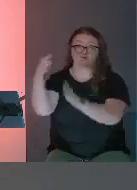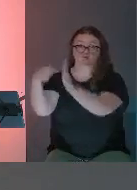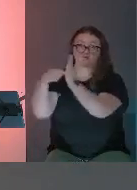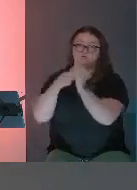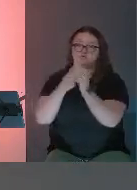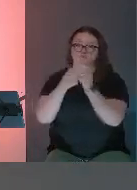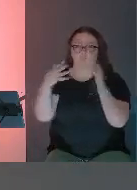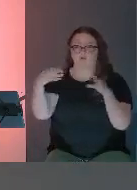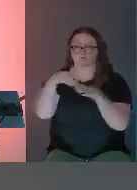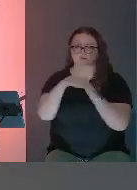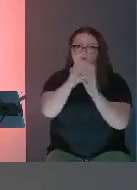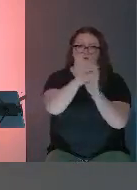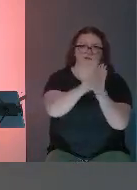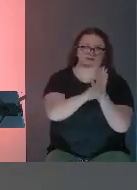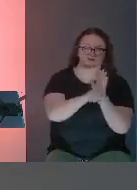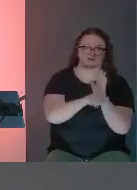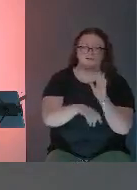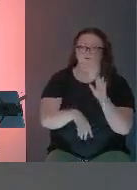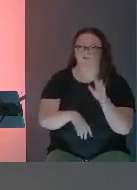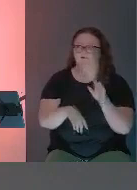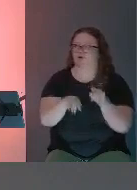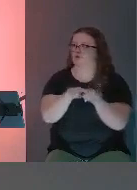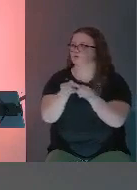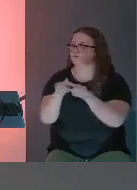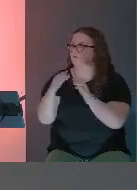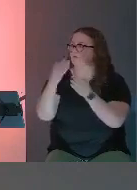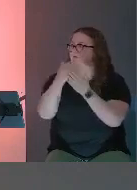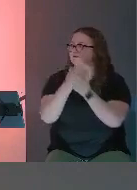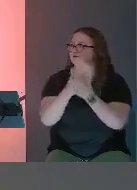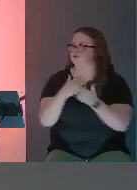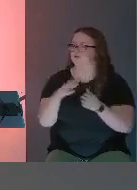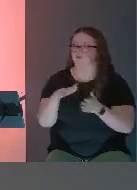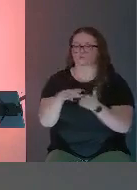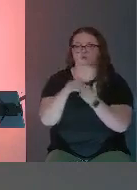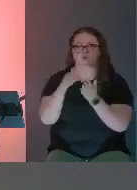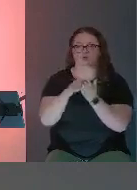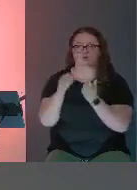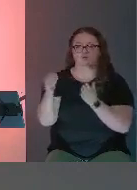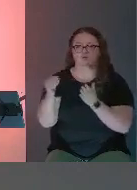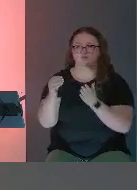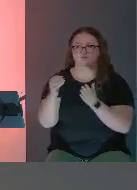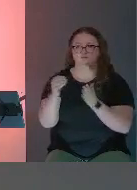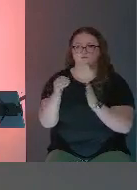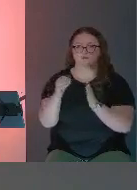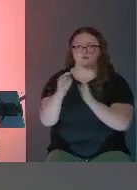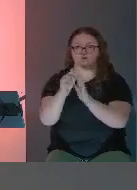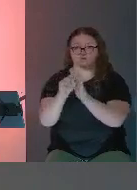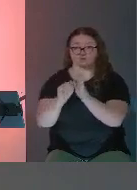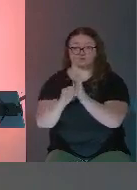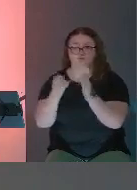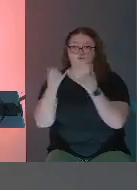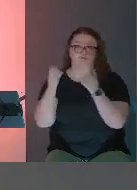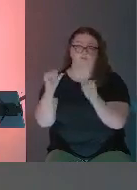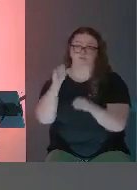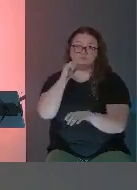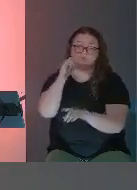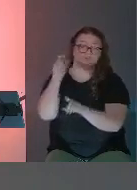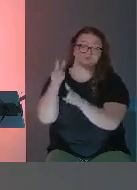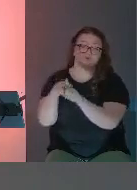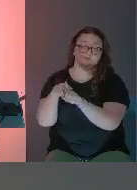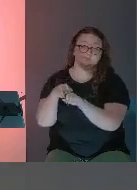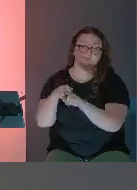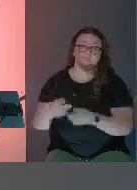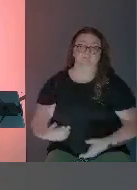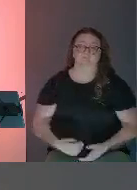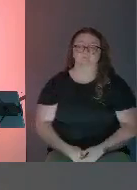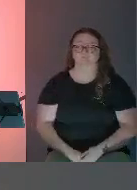Old Testament especially, in terms of lessons learned that in the New Testament we still fail to apply. There's an